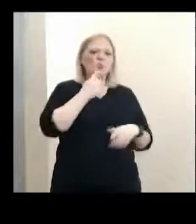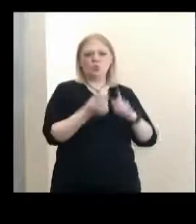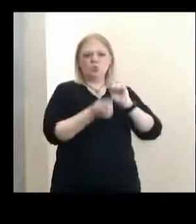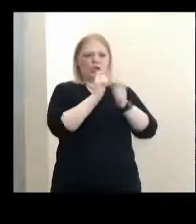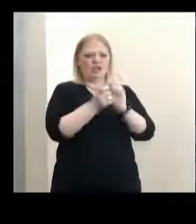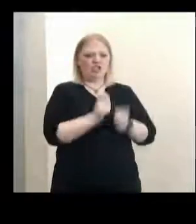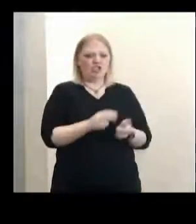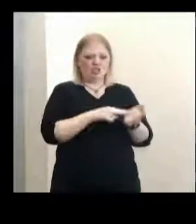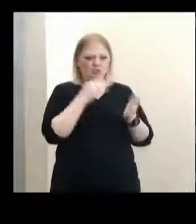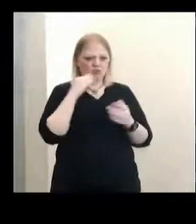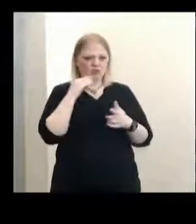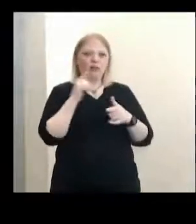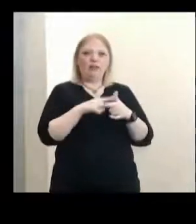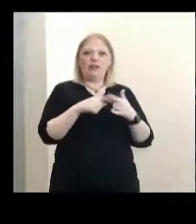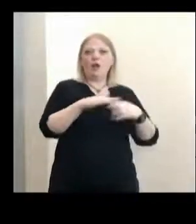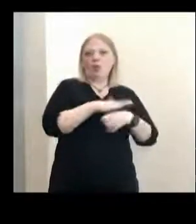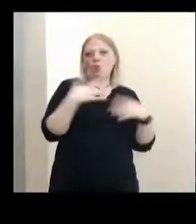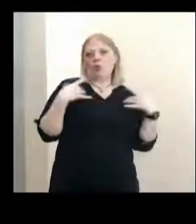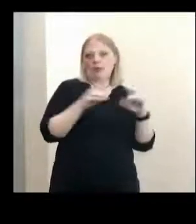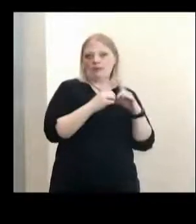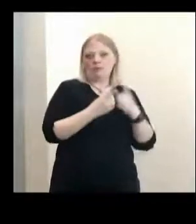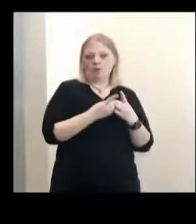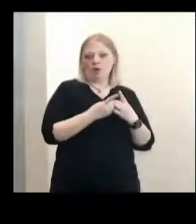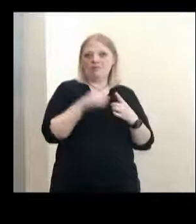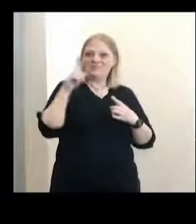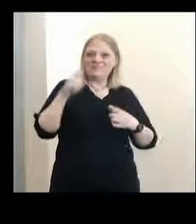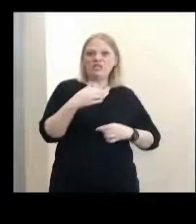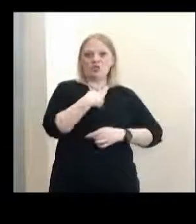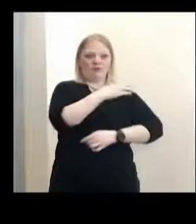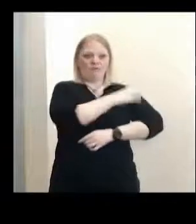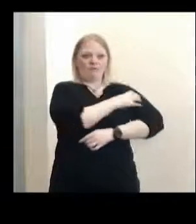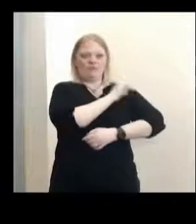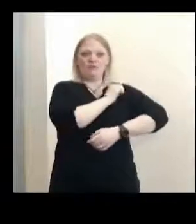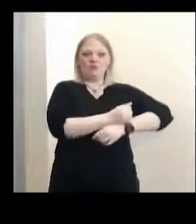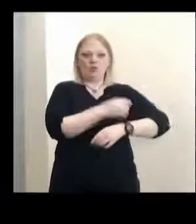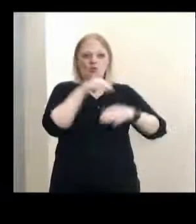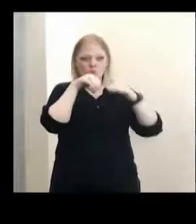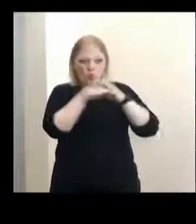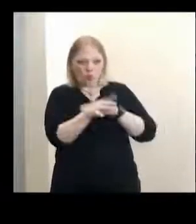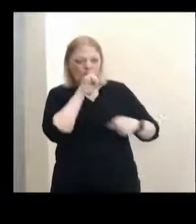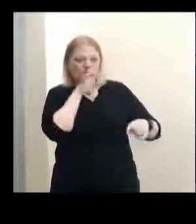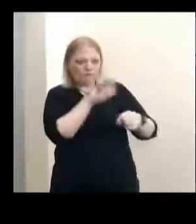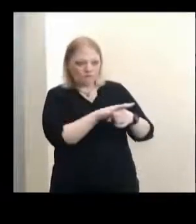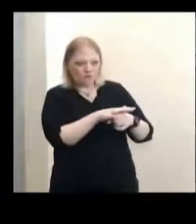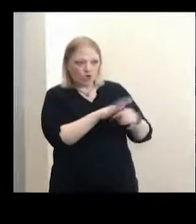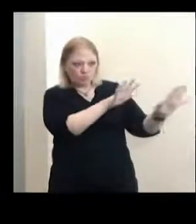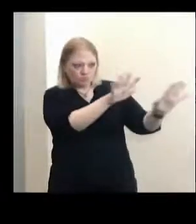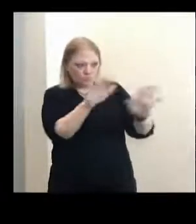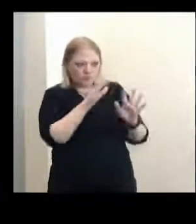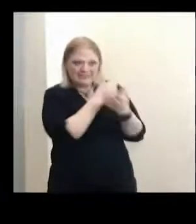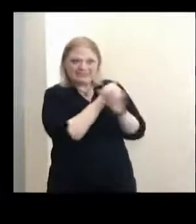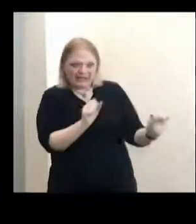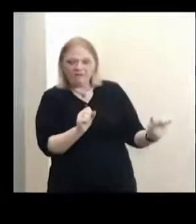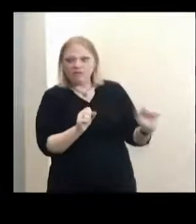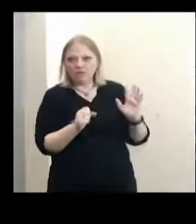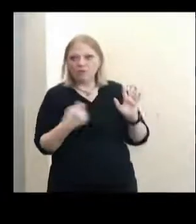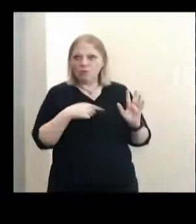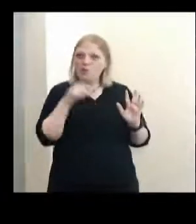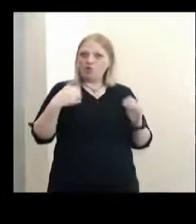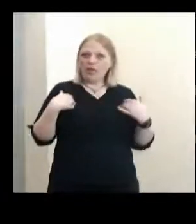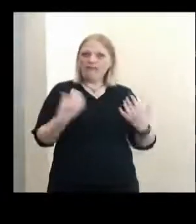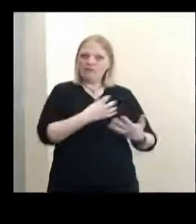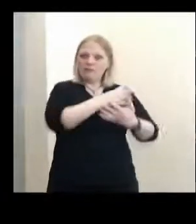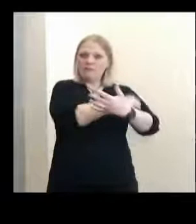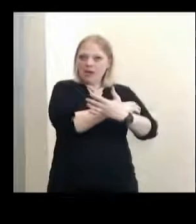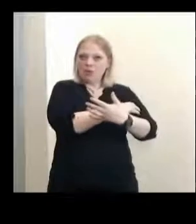health departments the power to go in and confirm the safety of a facility. We should have the power to